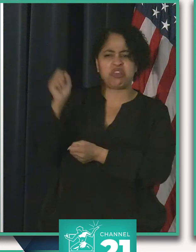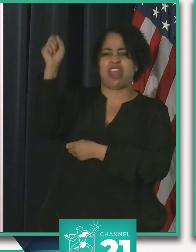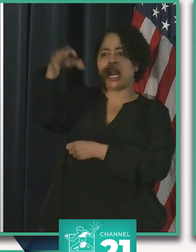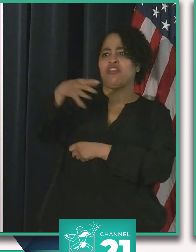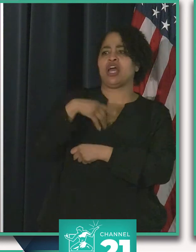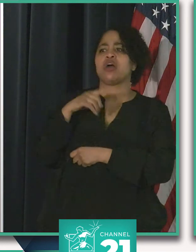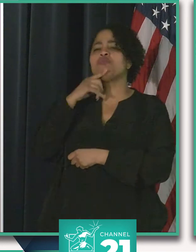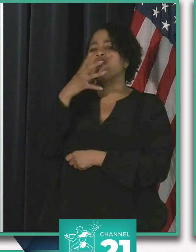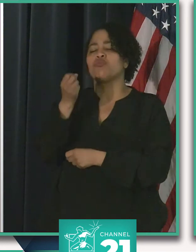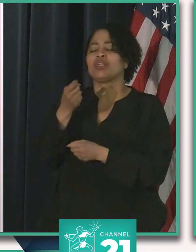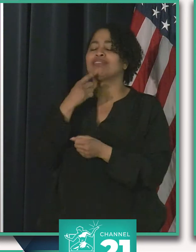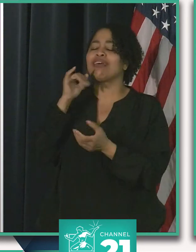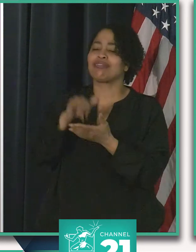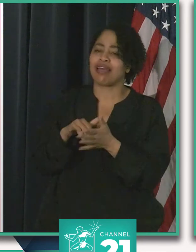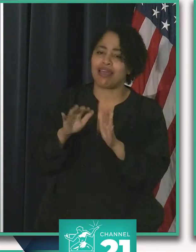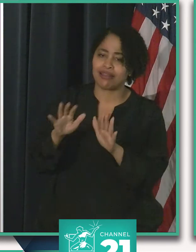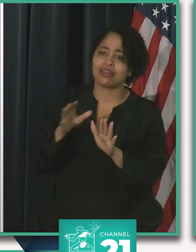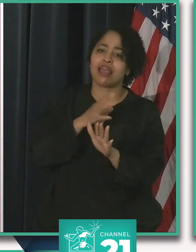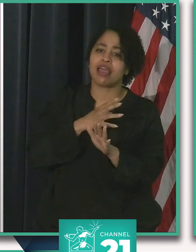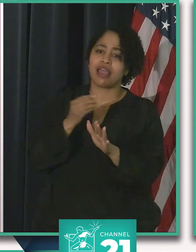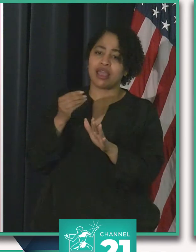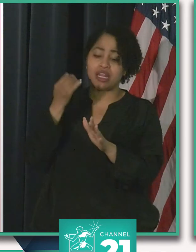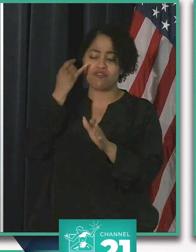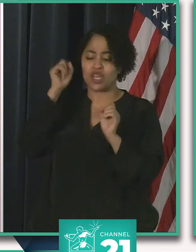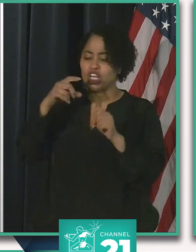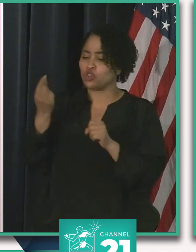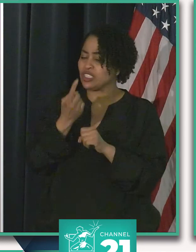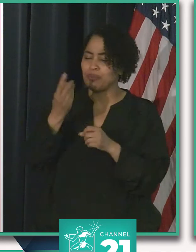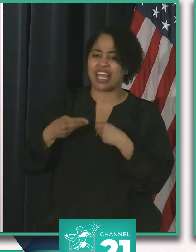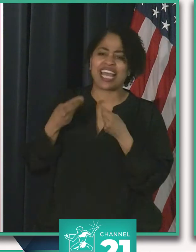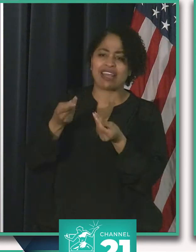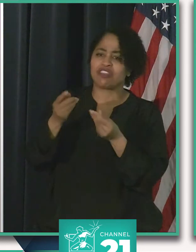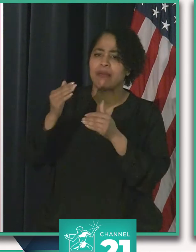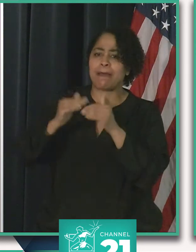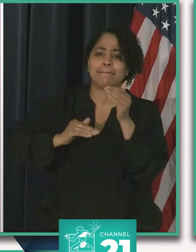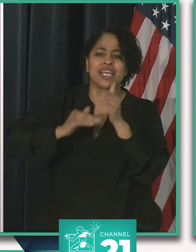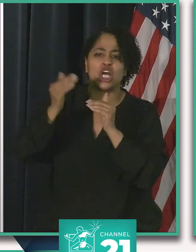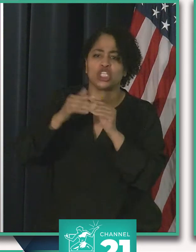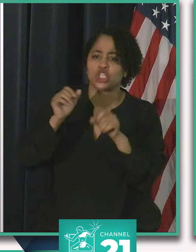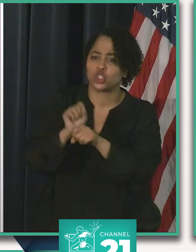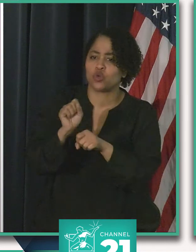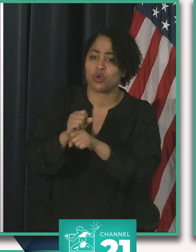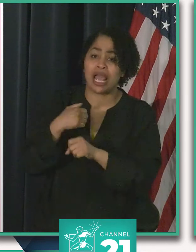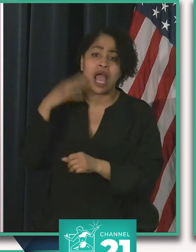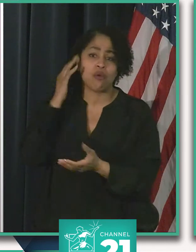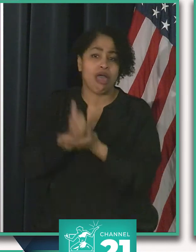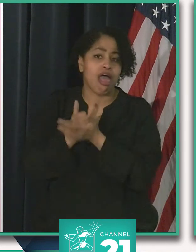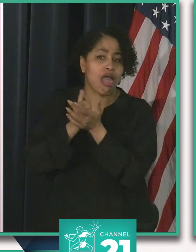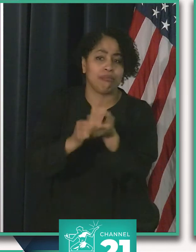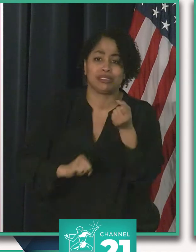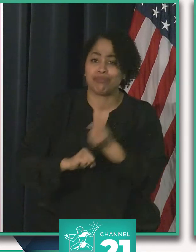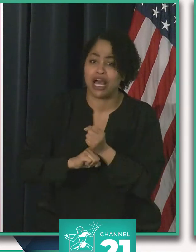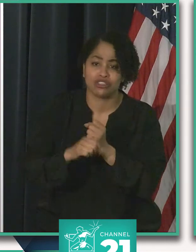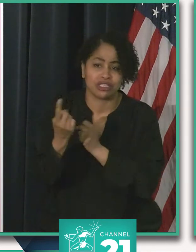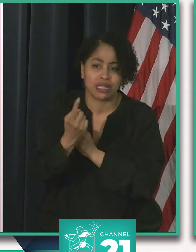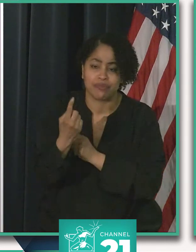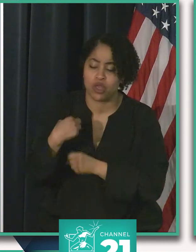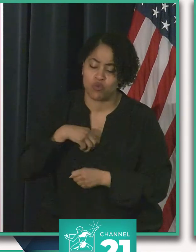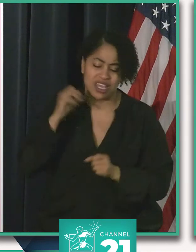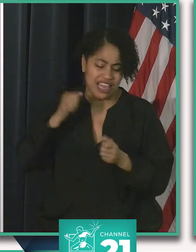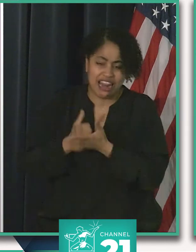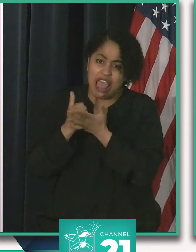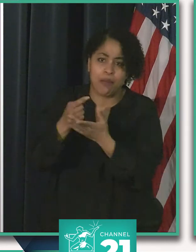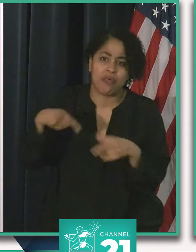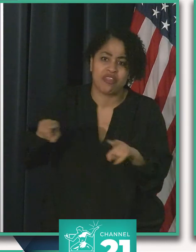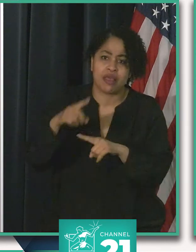really wanted to get that out there. And if we could do something, give them a building, I will help sponsor it or something. We will help